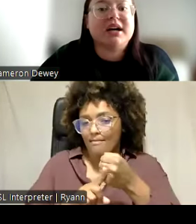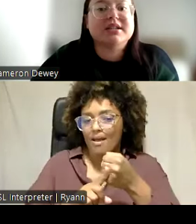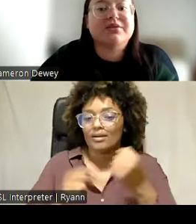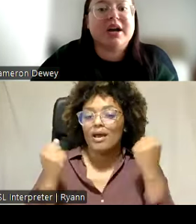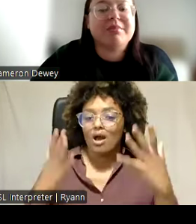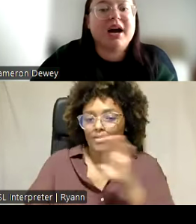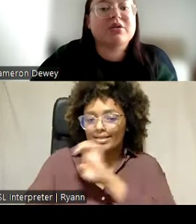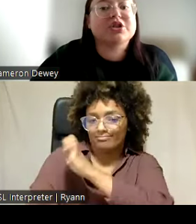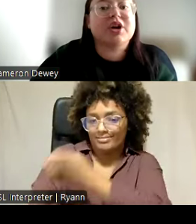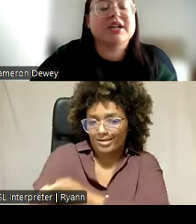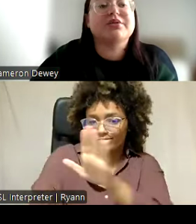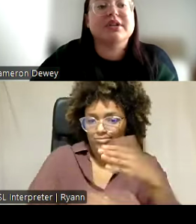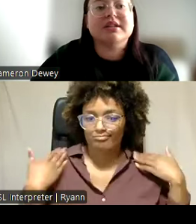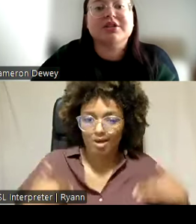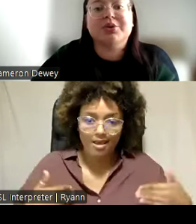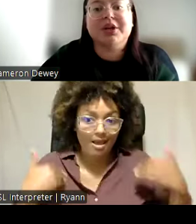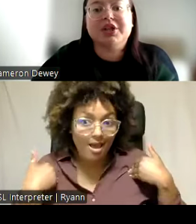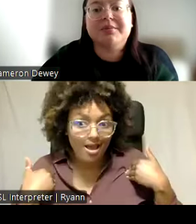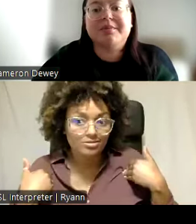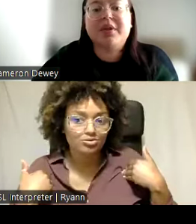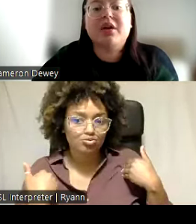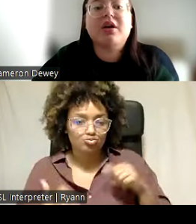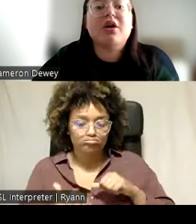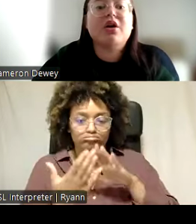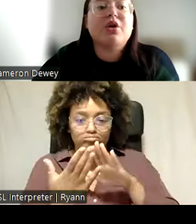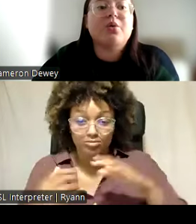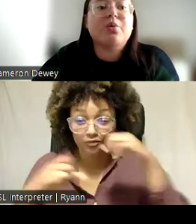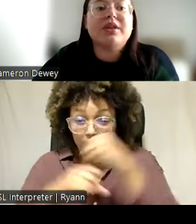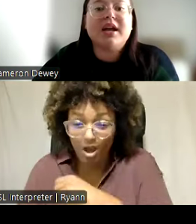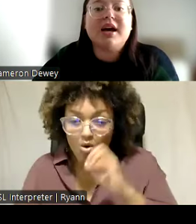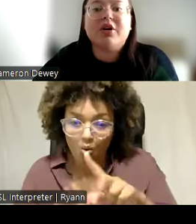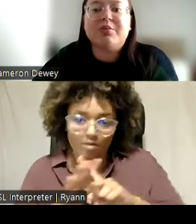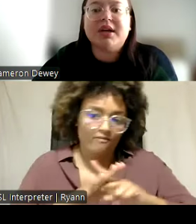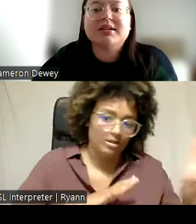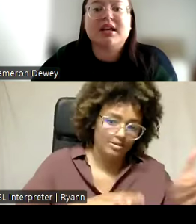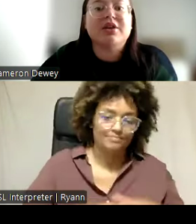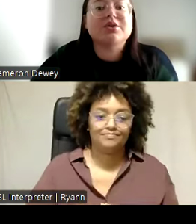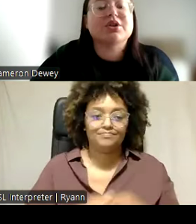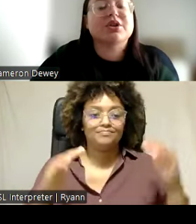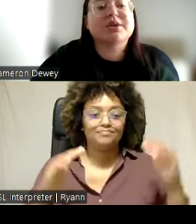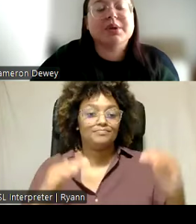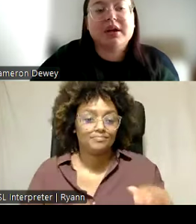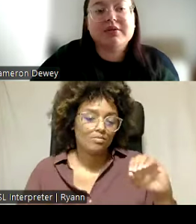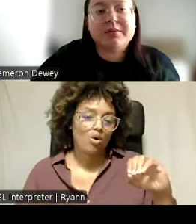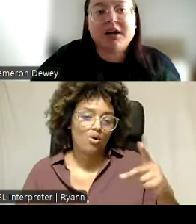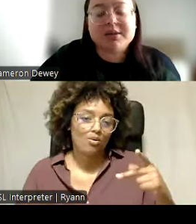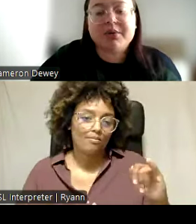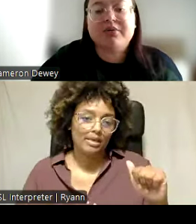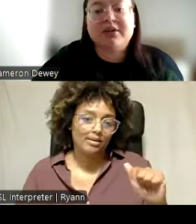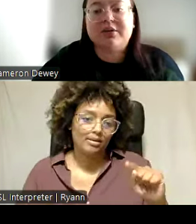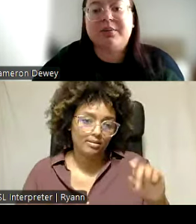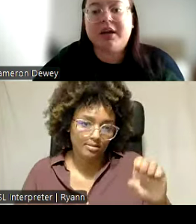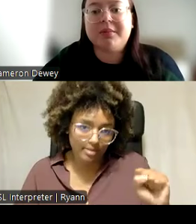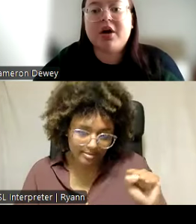body has to fight back or try to flee the situation. We then have opiates, and those serve to blunt